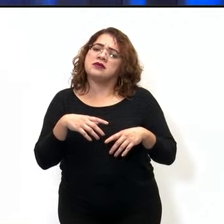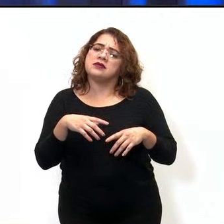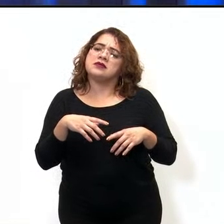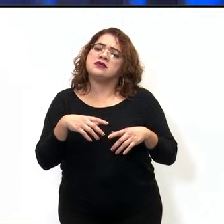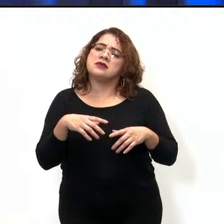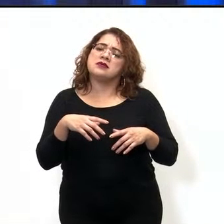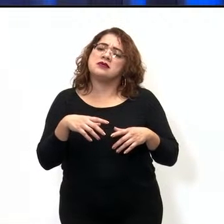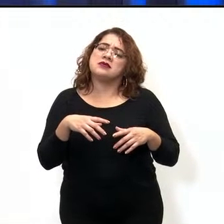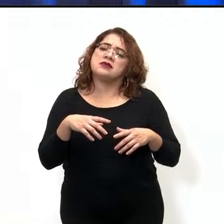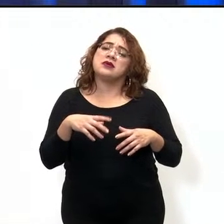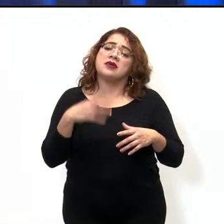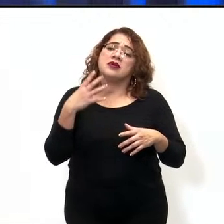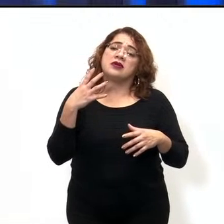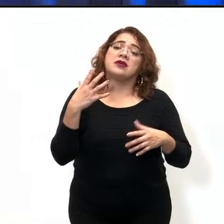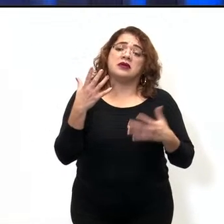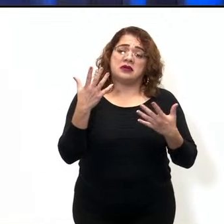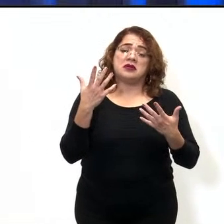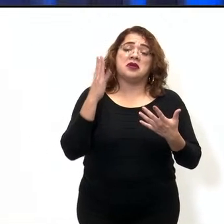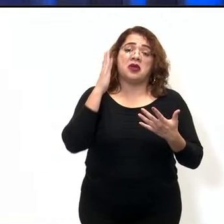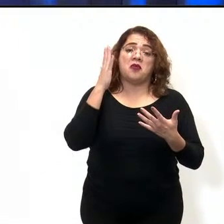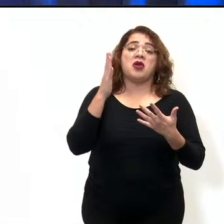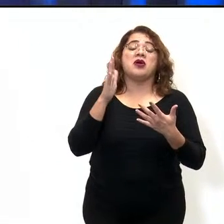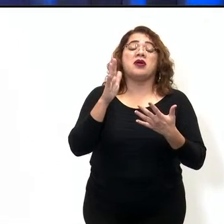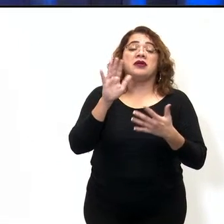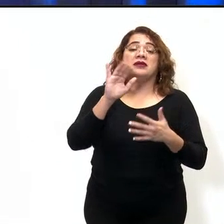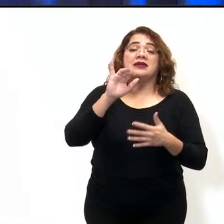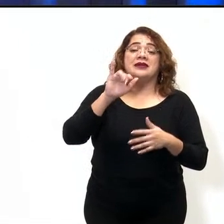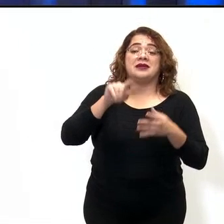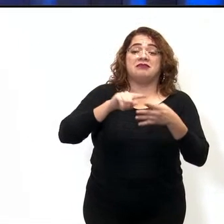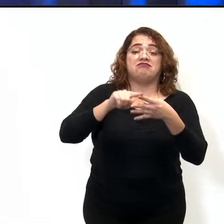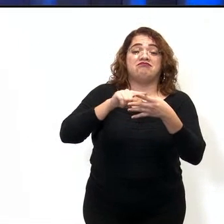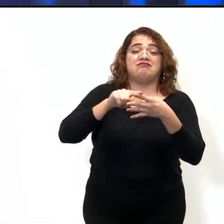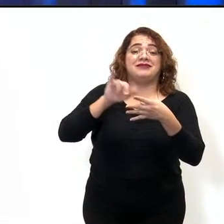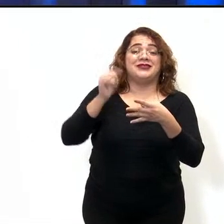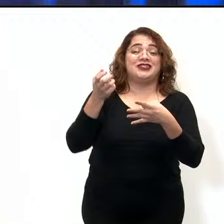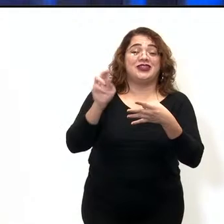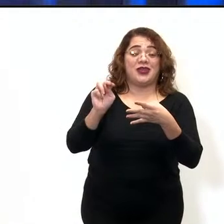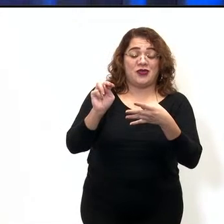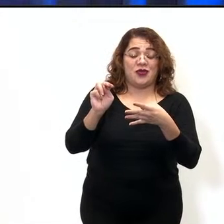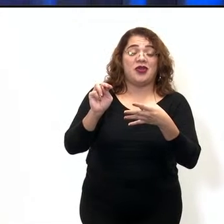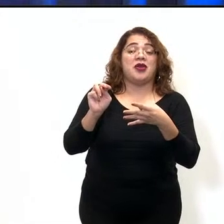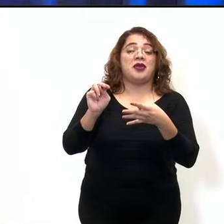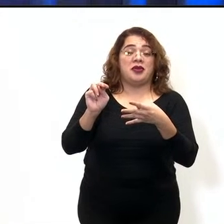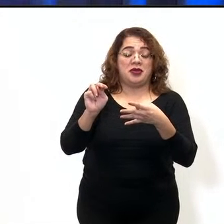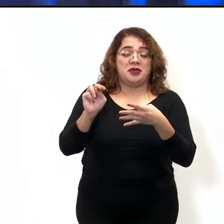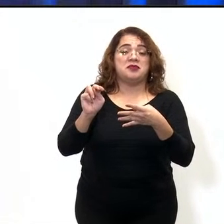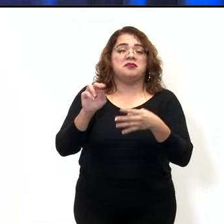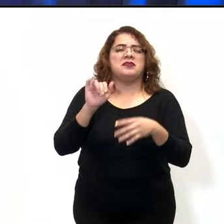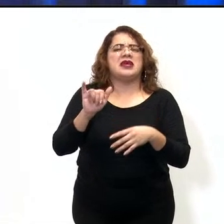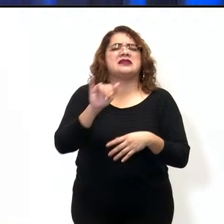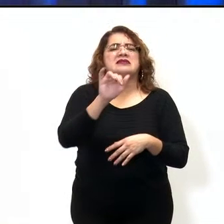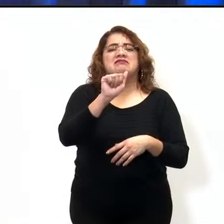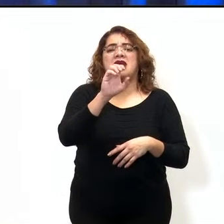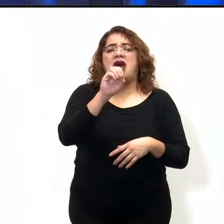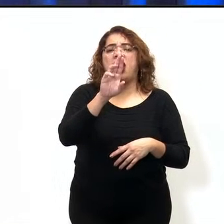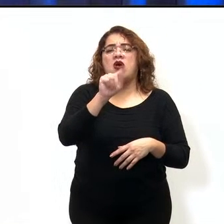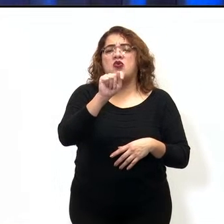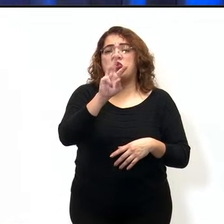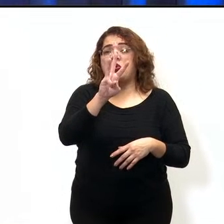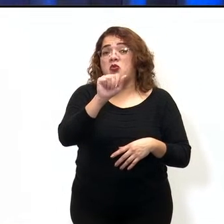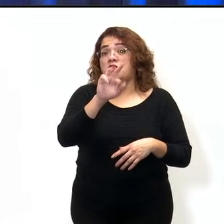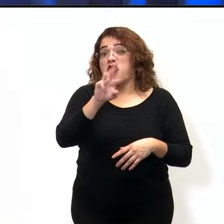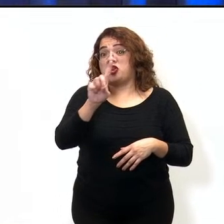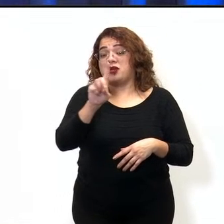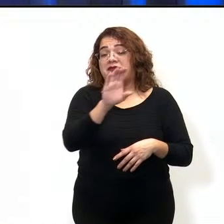begin in the beginning of January, and then we continue to we will be moving into Tier 1B, so essential